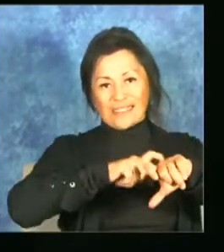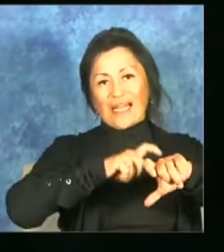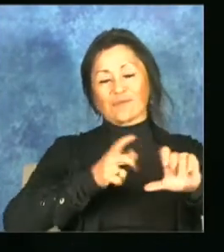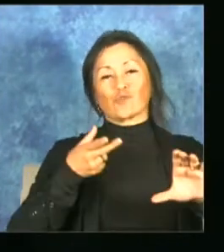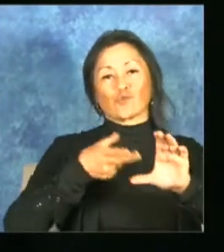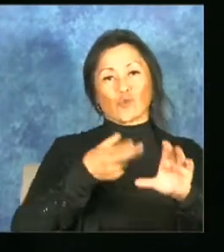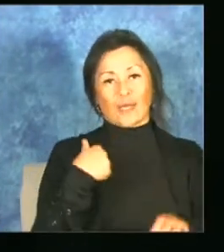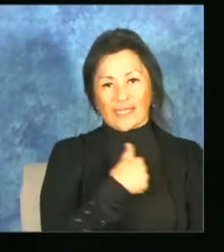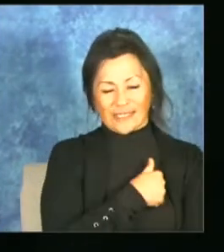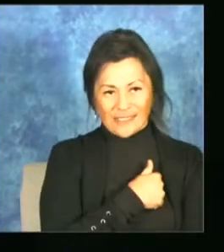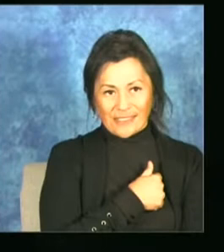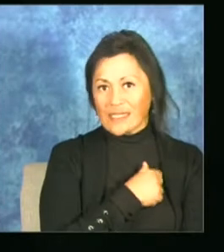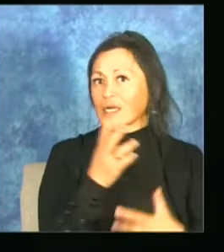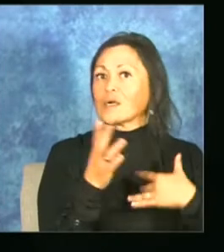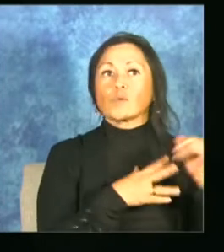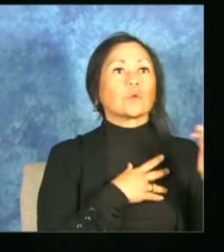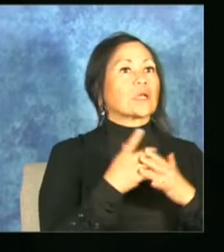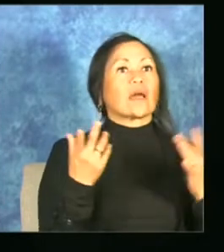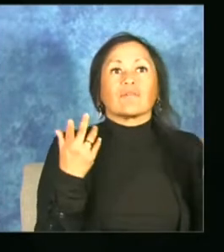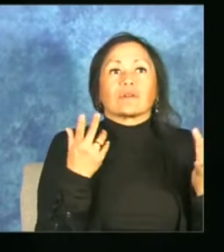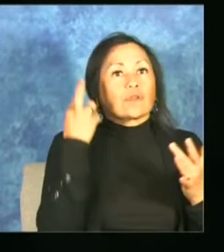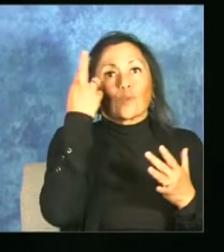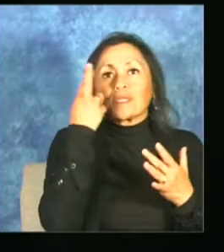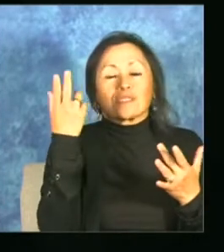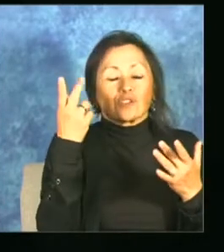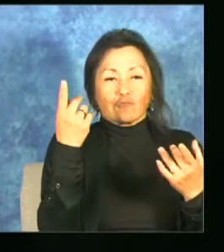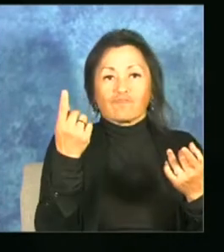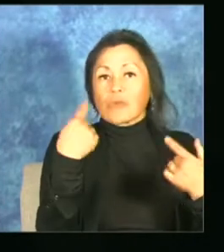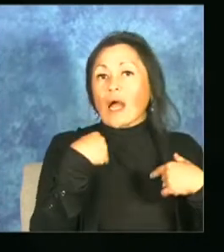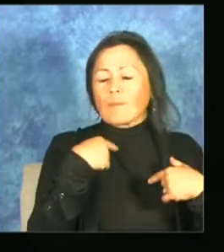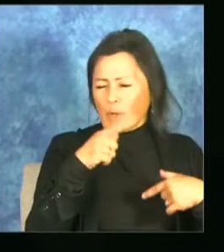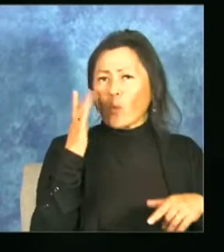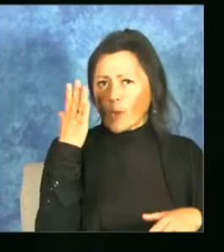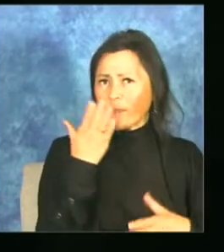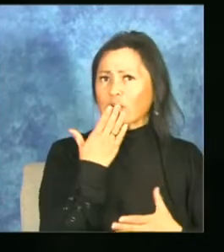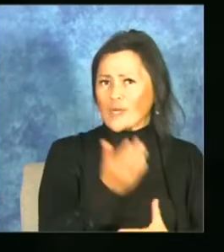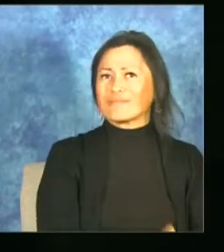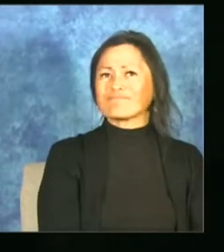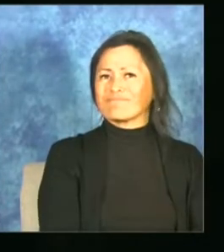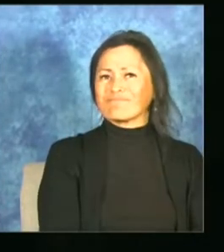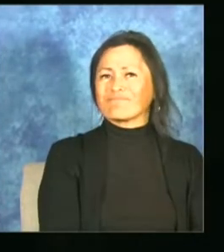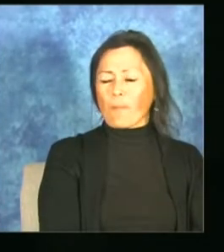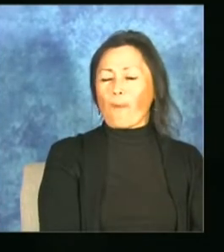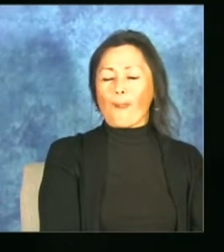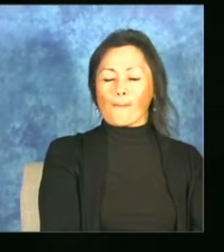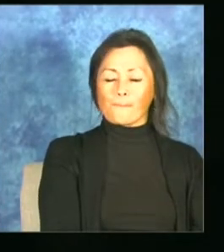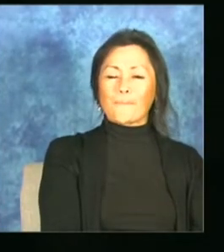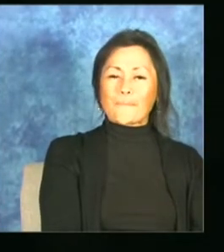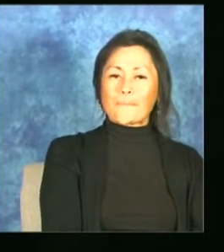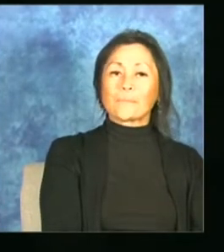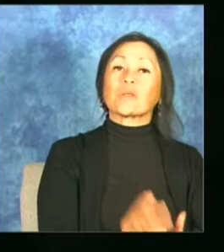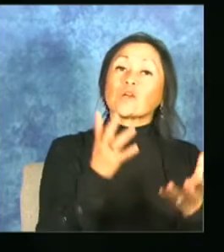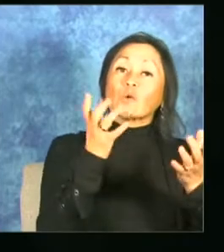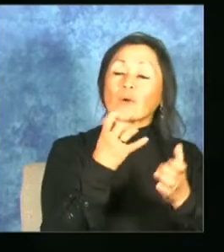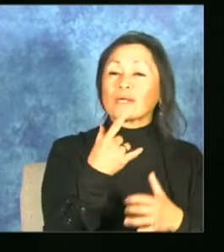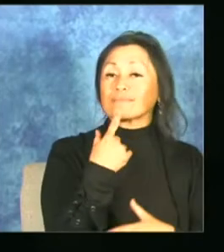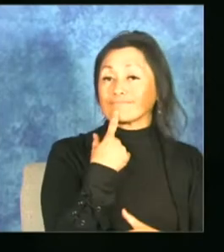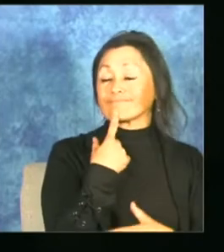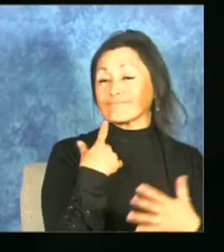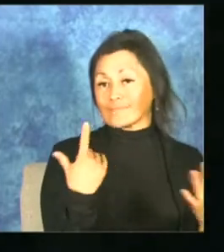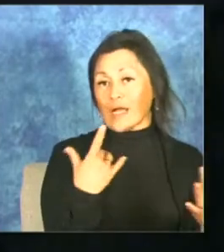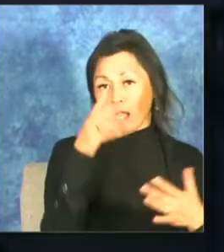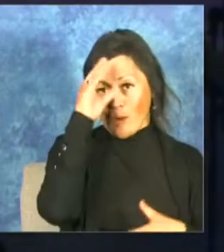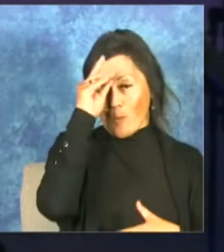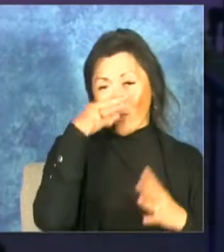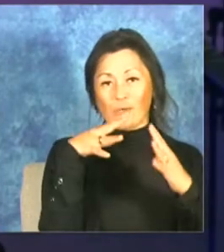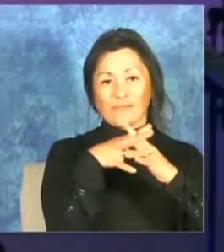join us. And whatever's brought you here today, it's going to be good that you are here. We want to mention our